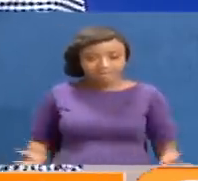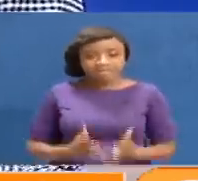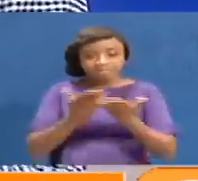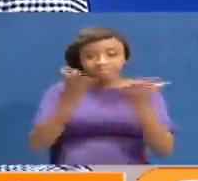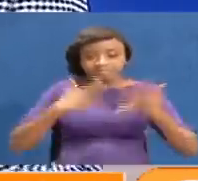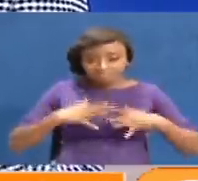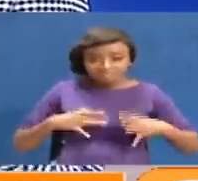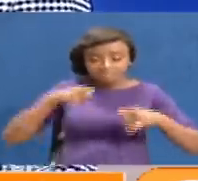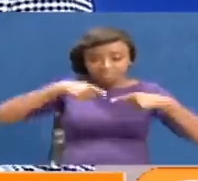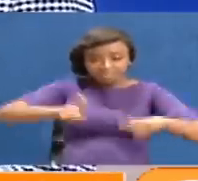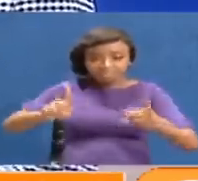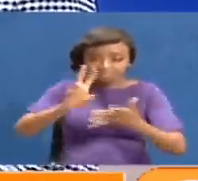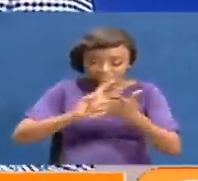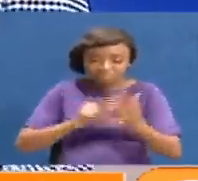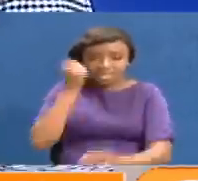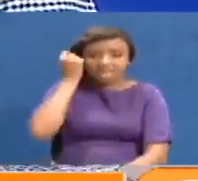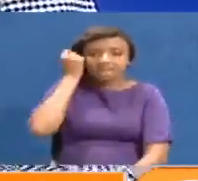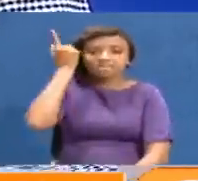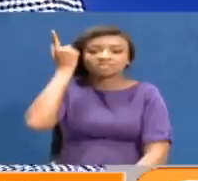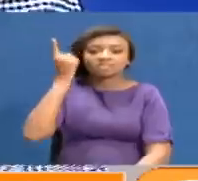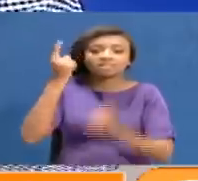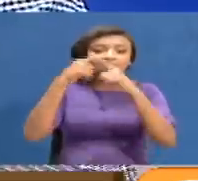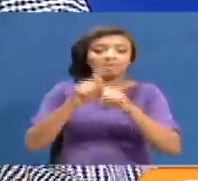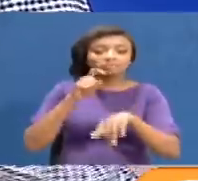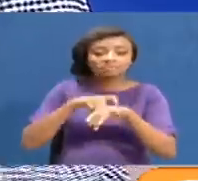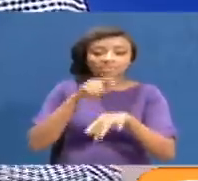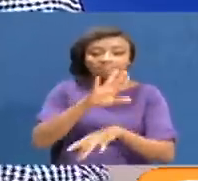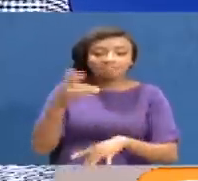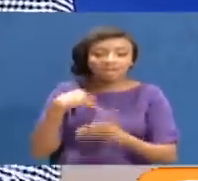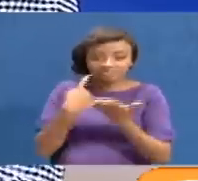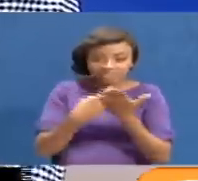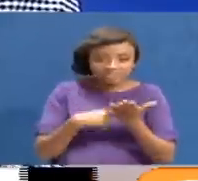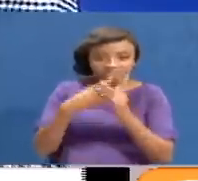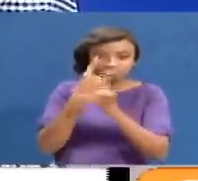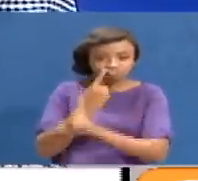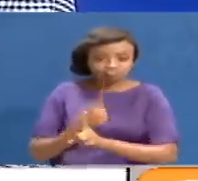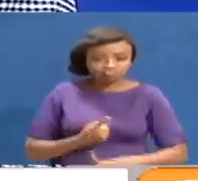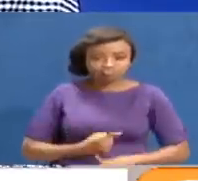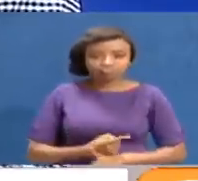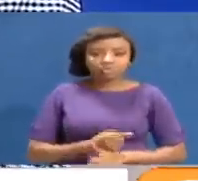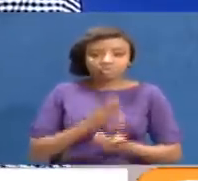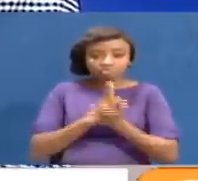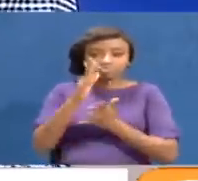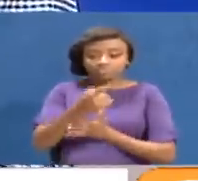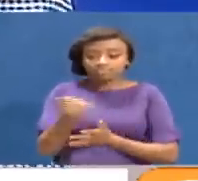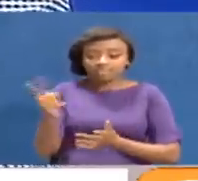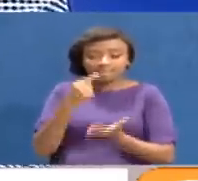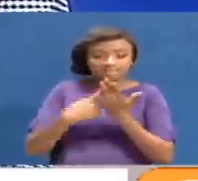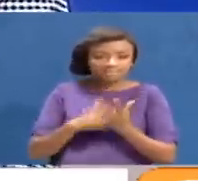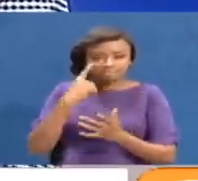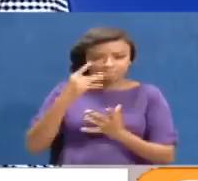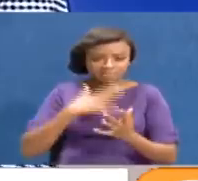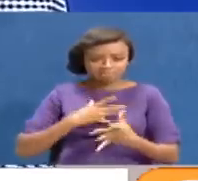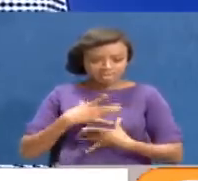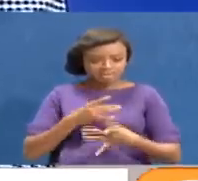possible to read and understand. Yeah. So even as they are having their discussions at home, they are discussing by looking at our interest